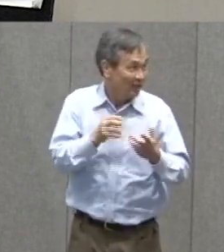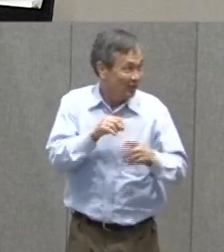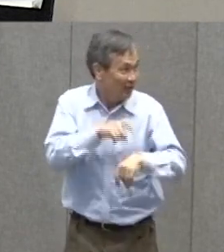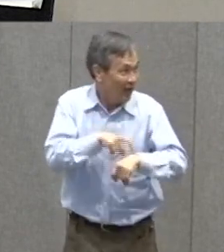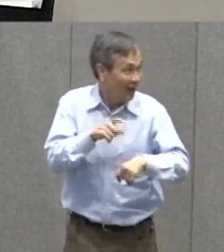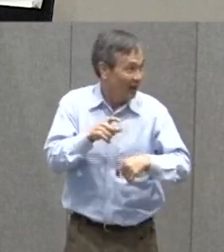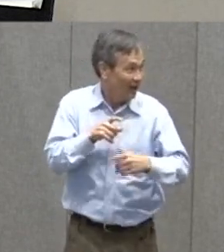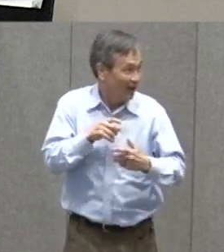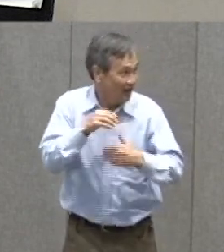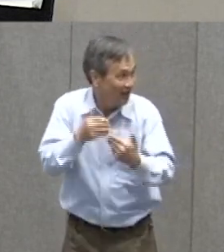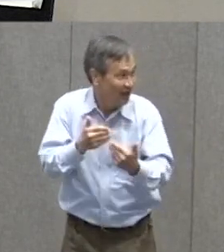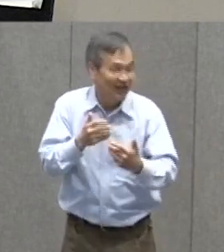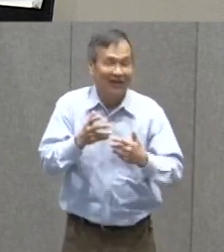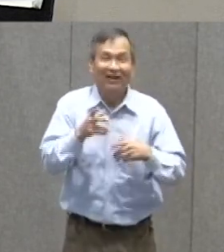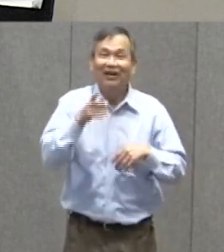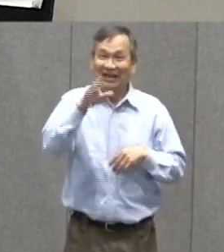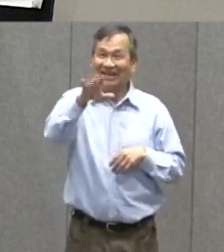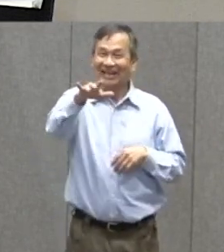jump into that,